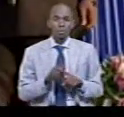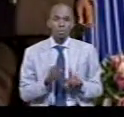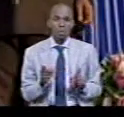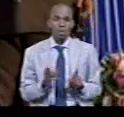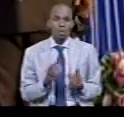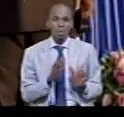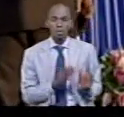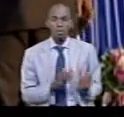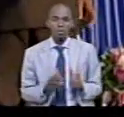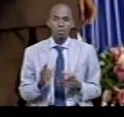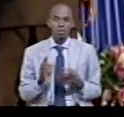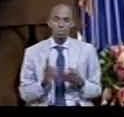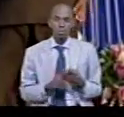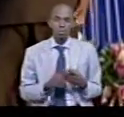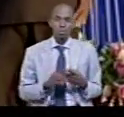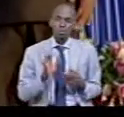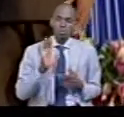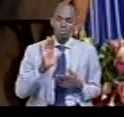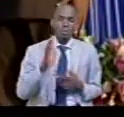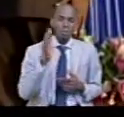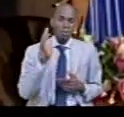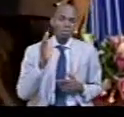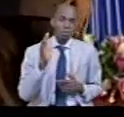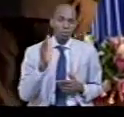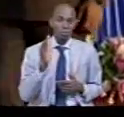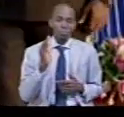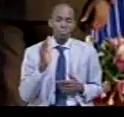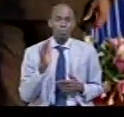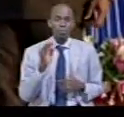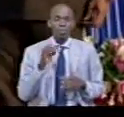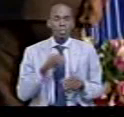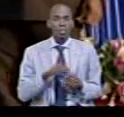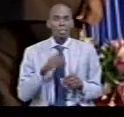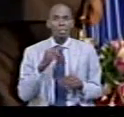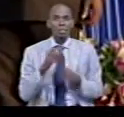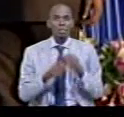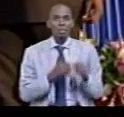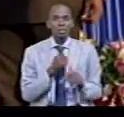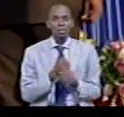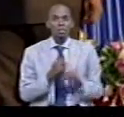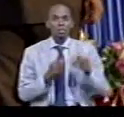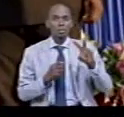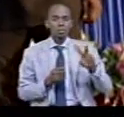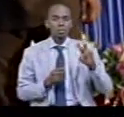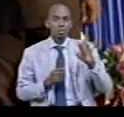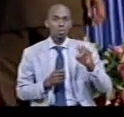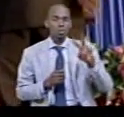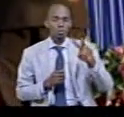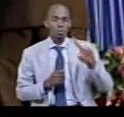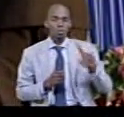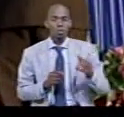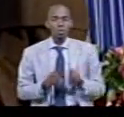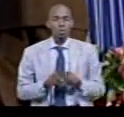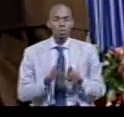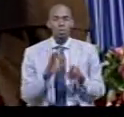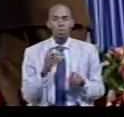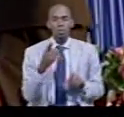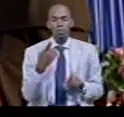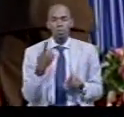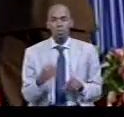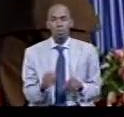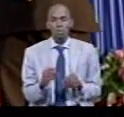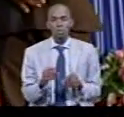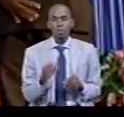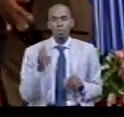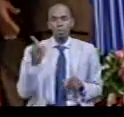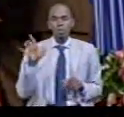Donko, in 2021, during one of the GCK programs, he believed in the